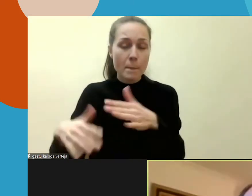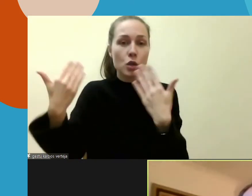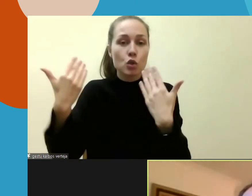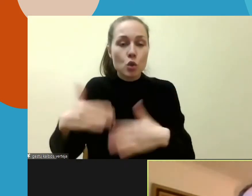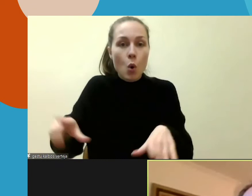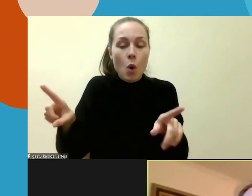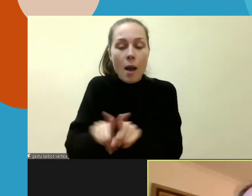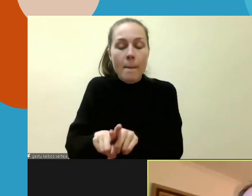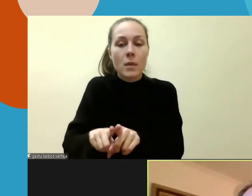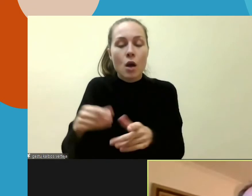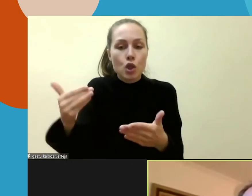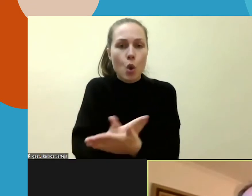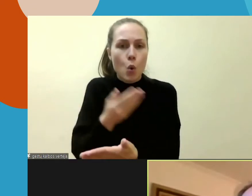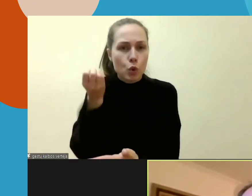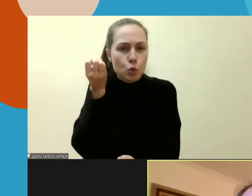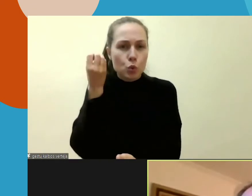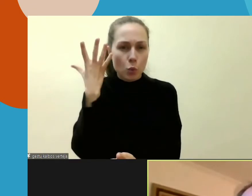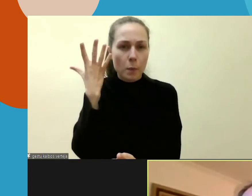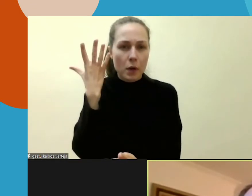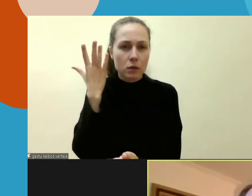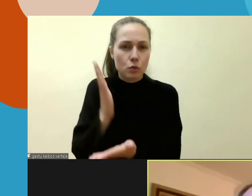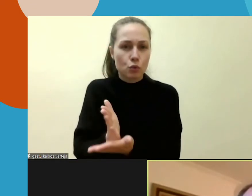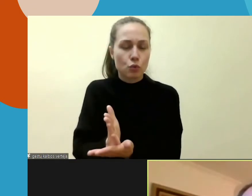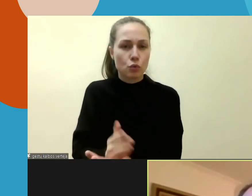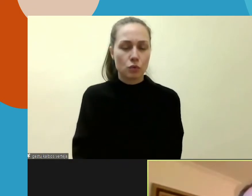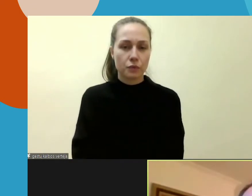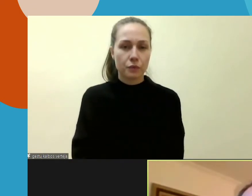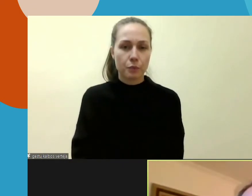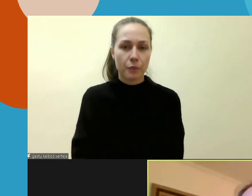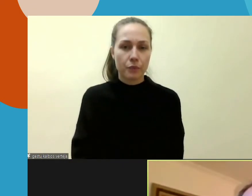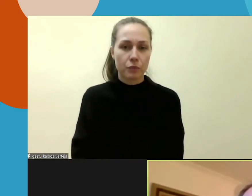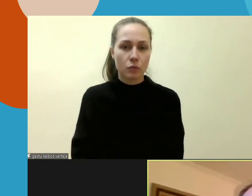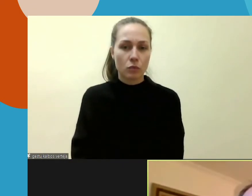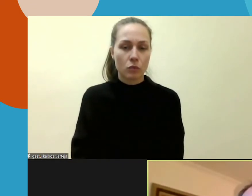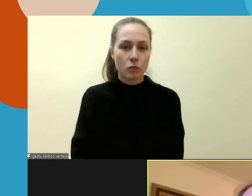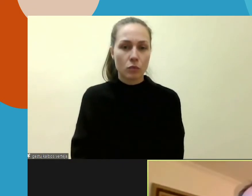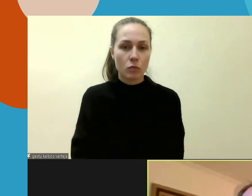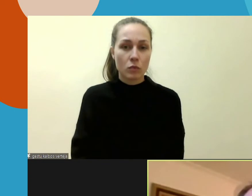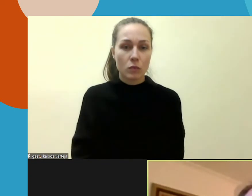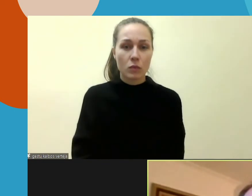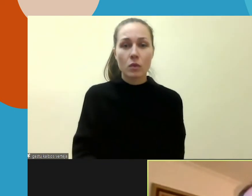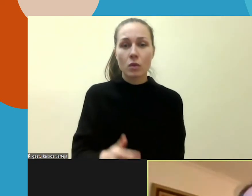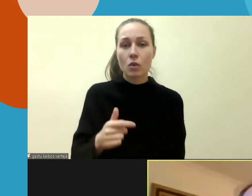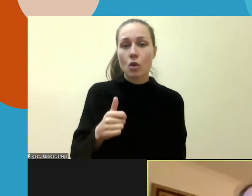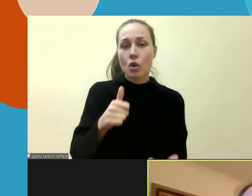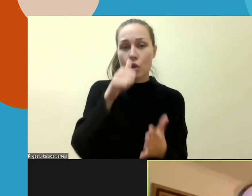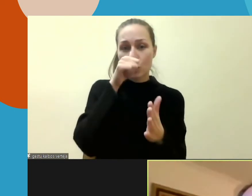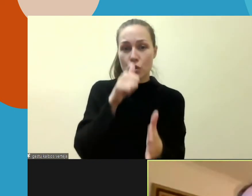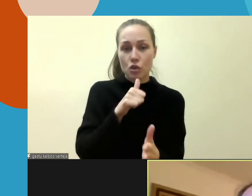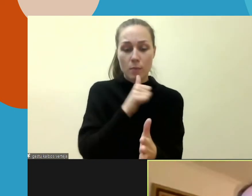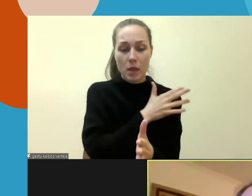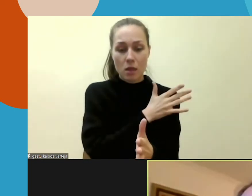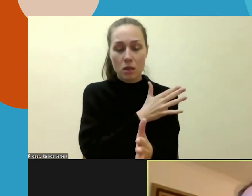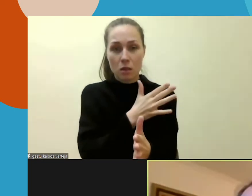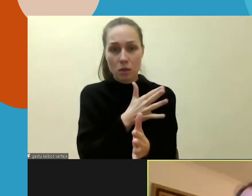take hold. And I think we've seen a real shift in the last 6 months in Ireland. But I think that a lot of that was because